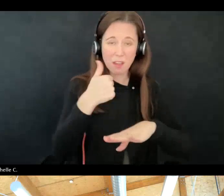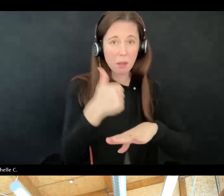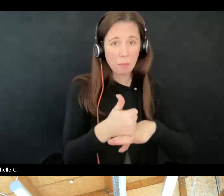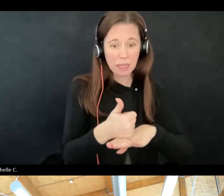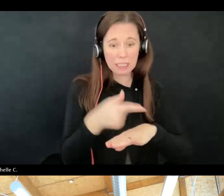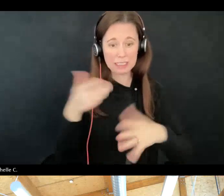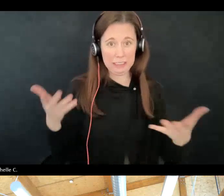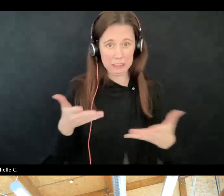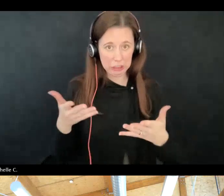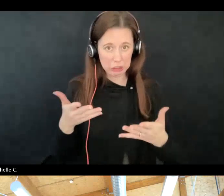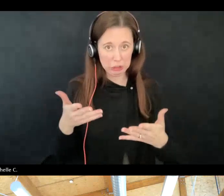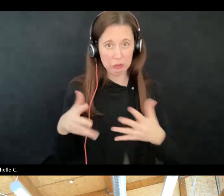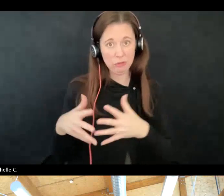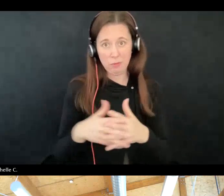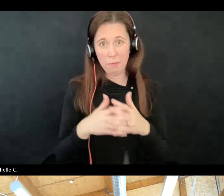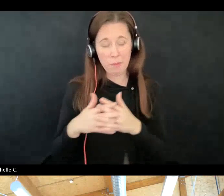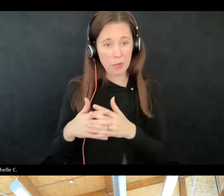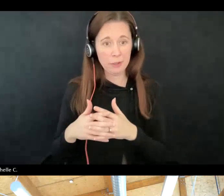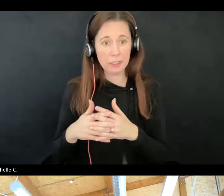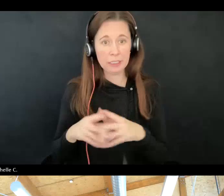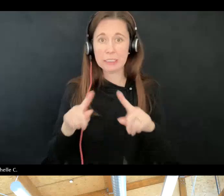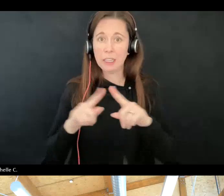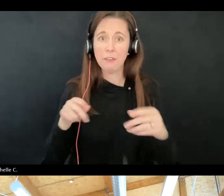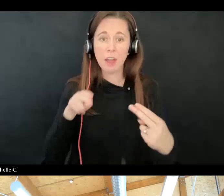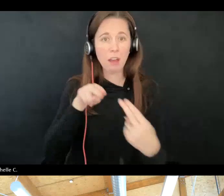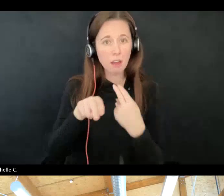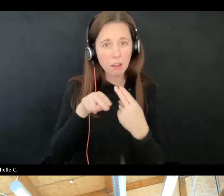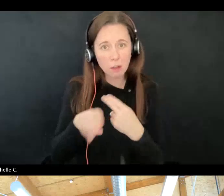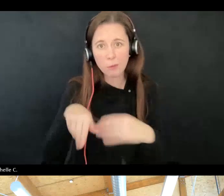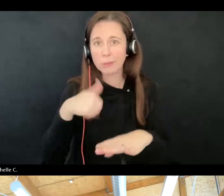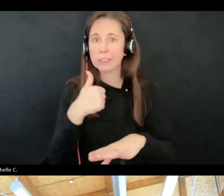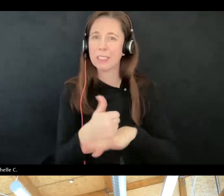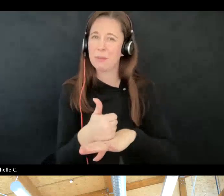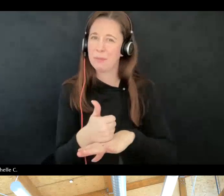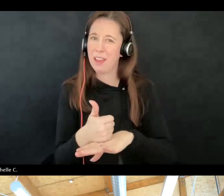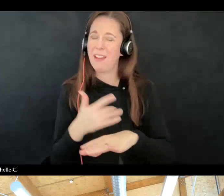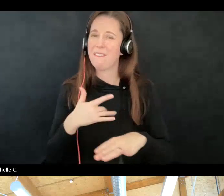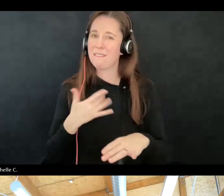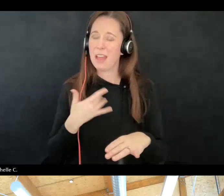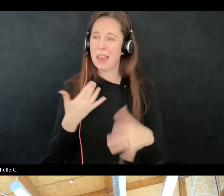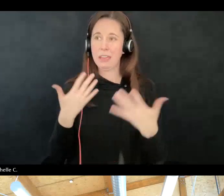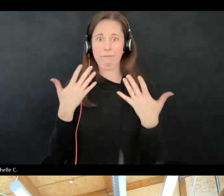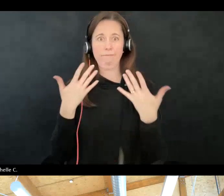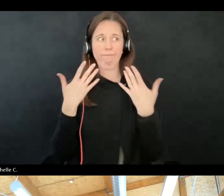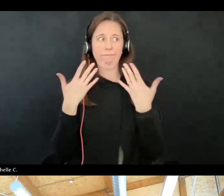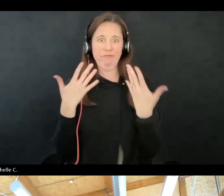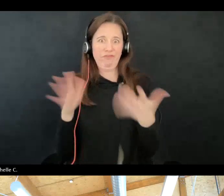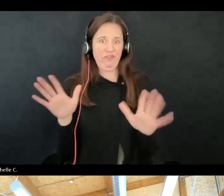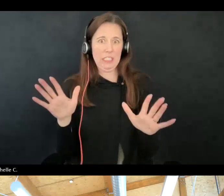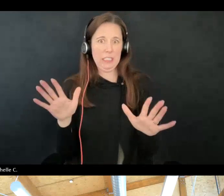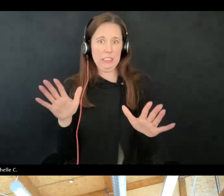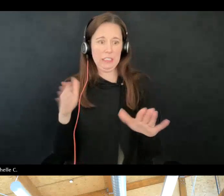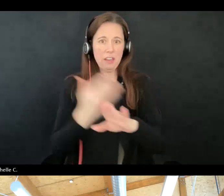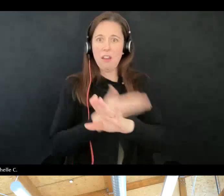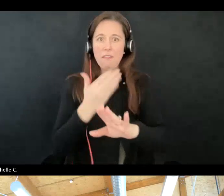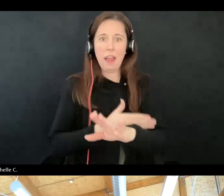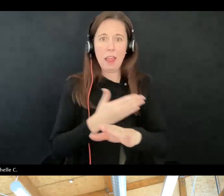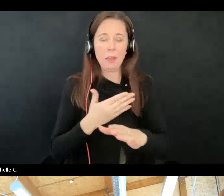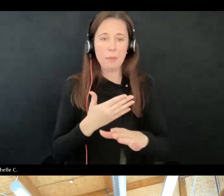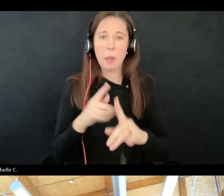our first interstate highway systems. So we've kind of got that down. It's been accomplished already. Whereas nations